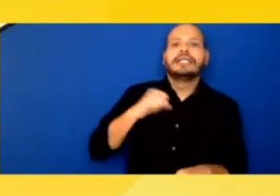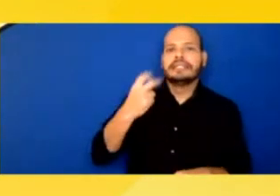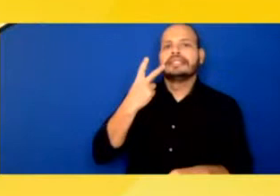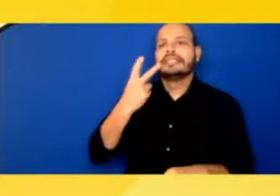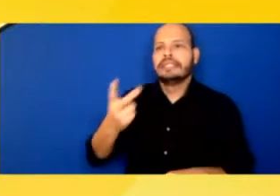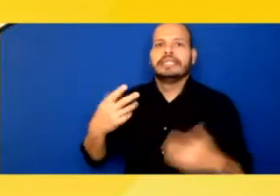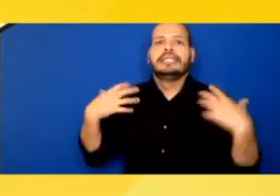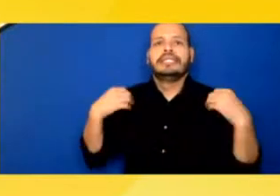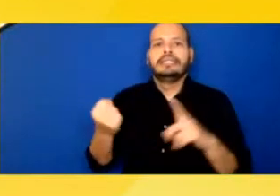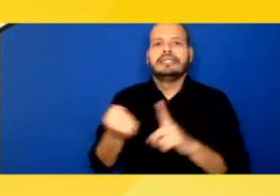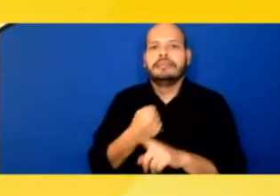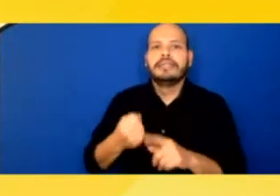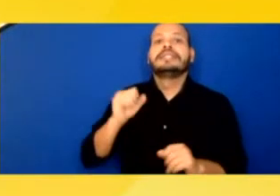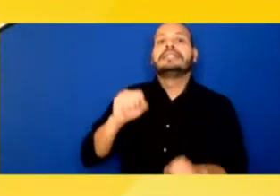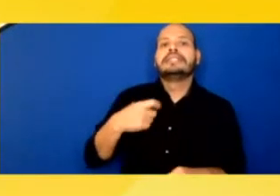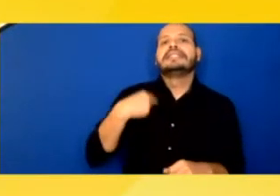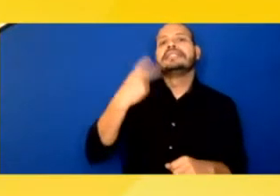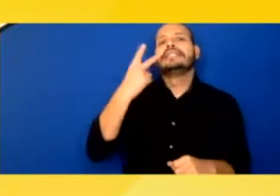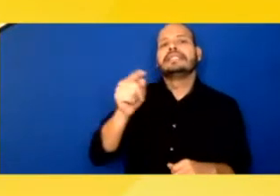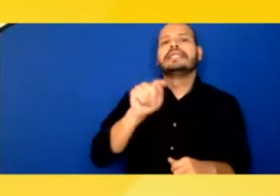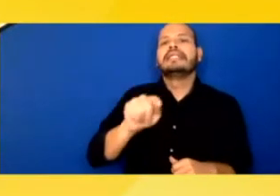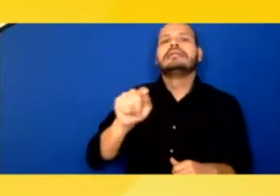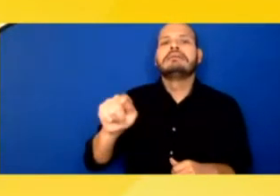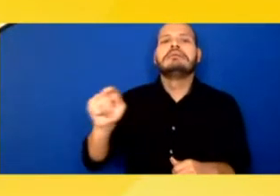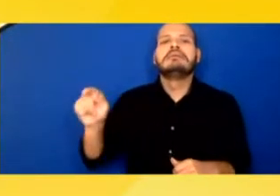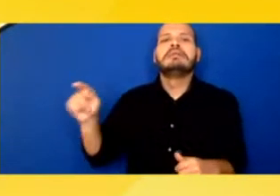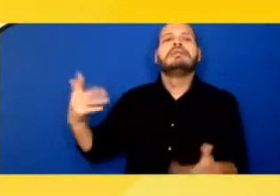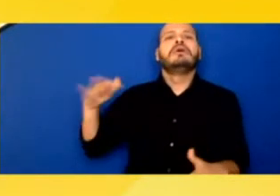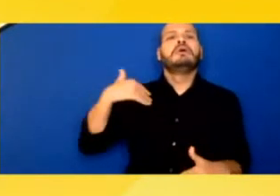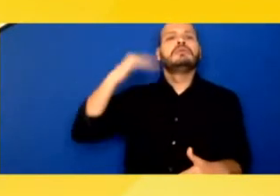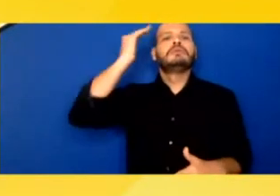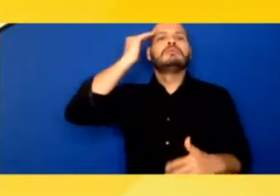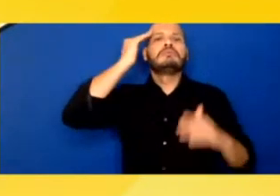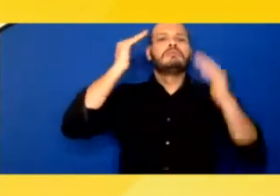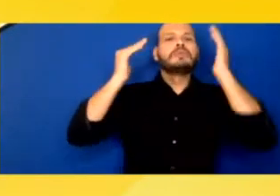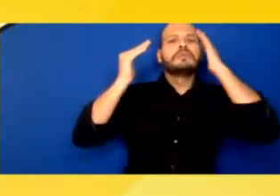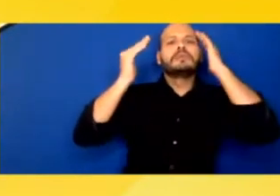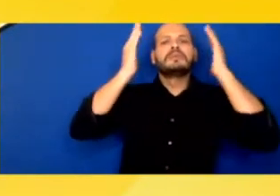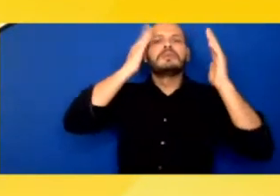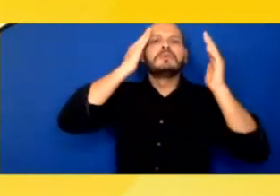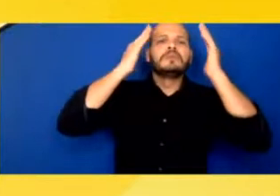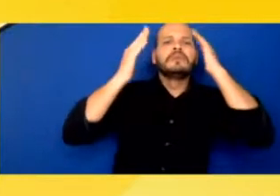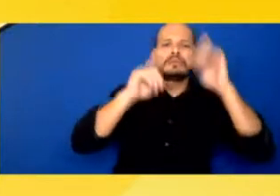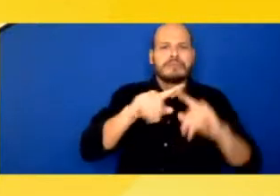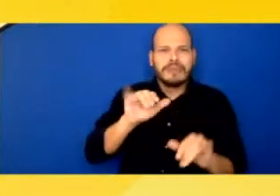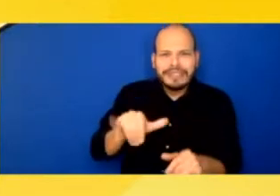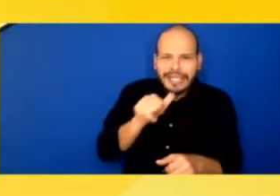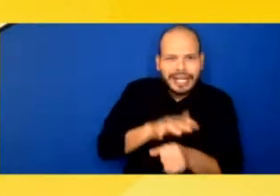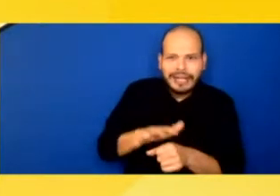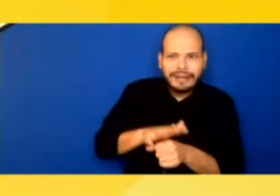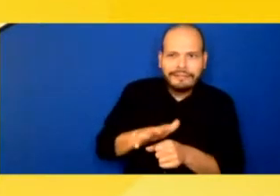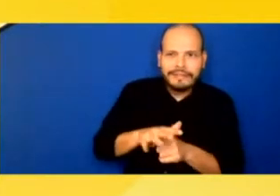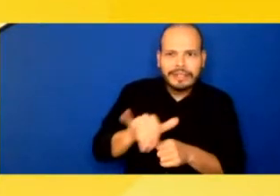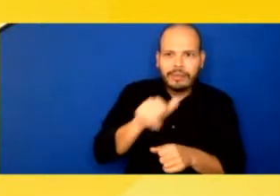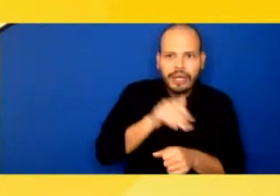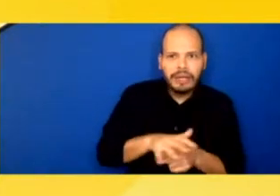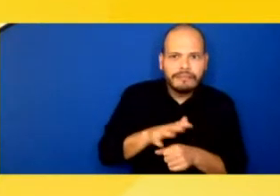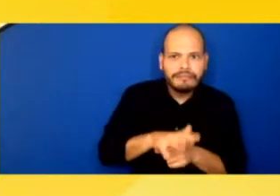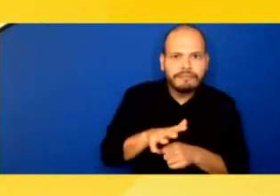You have to rise up out of bed and change it. Dr. King one time said, not only must we help the person